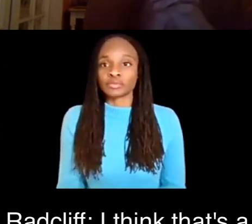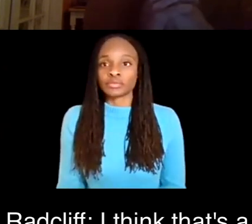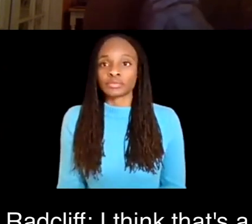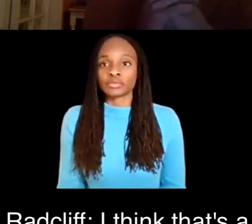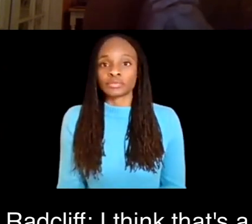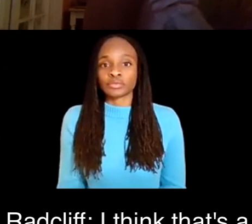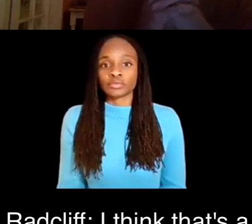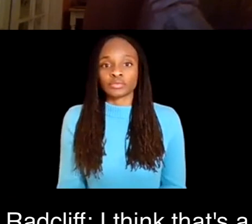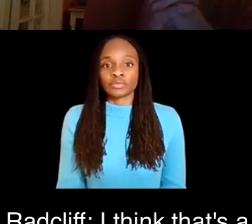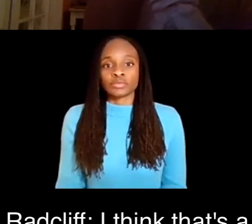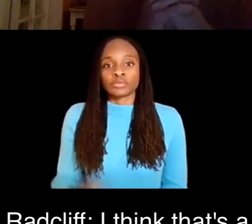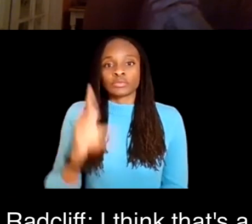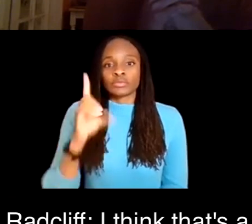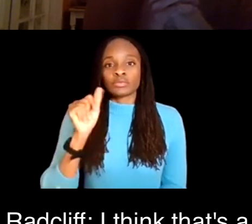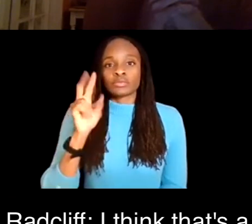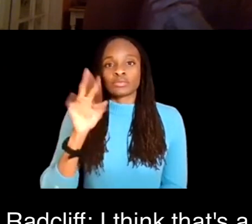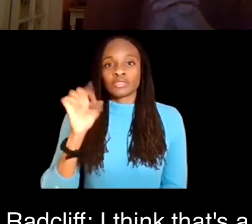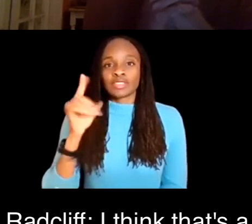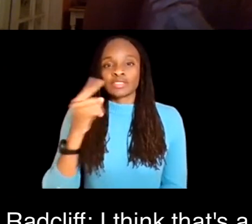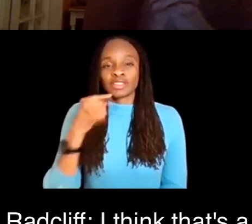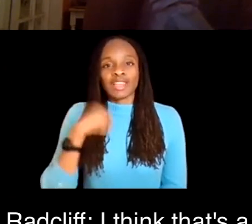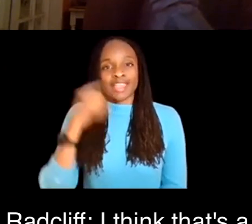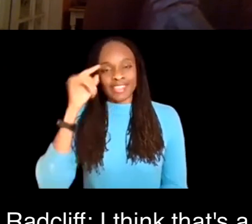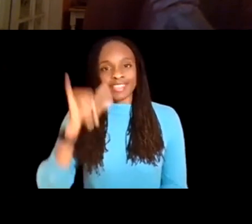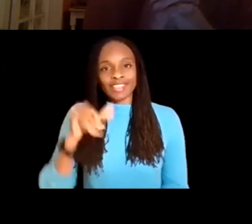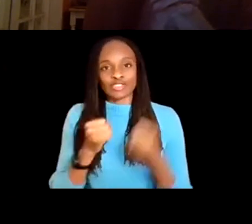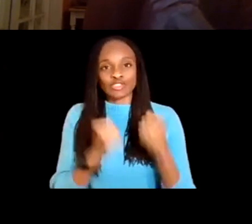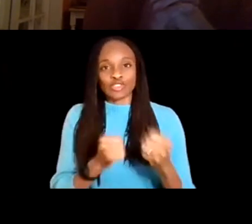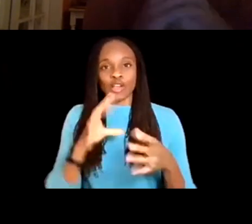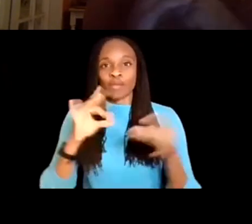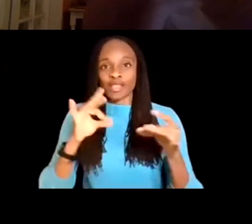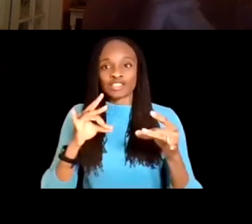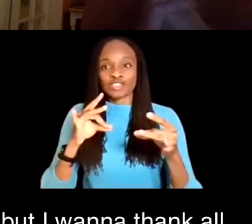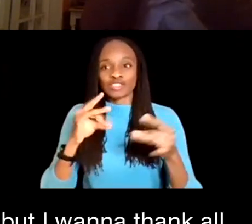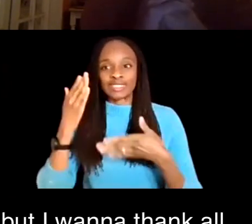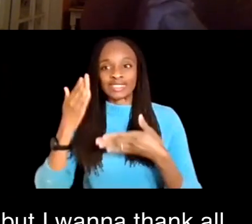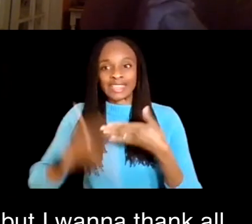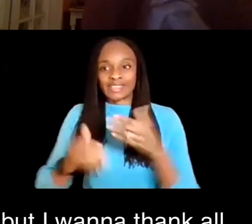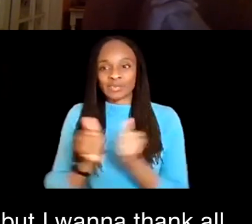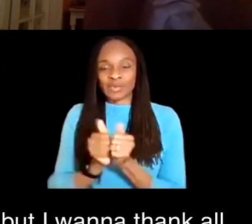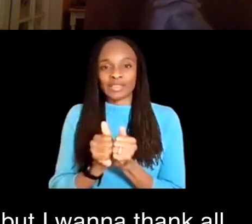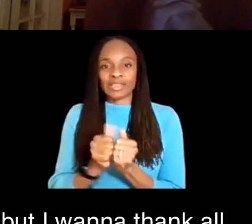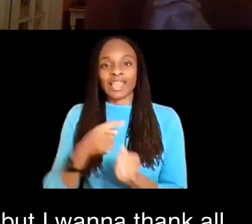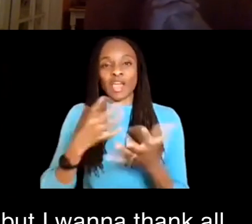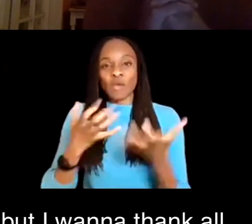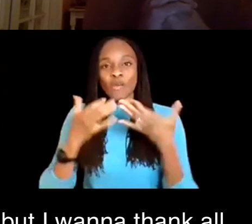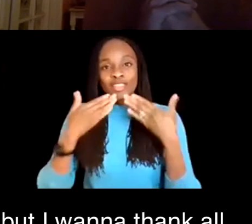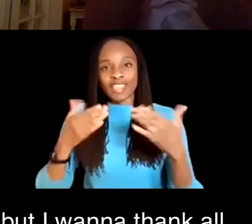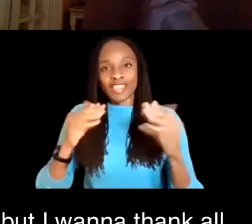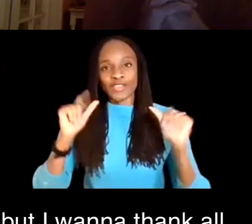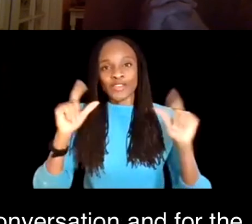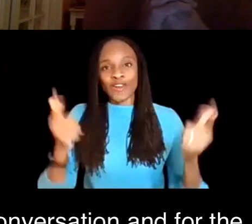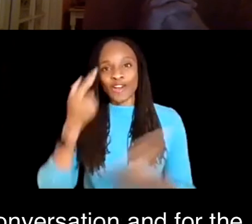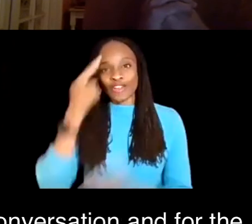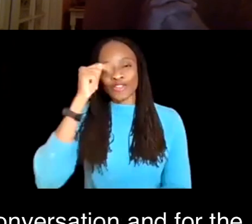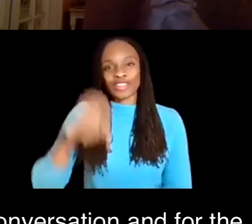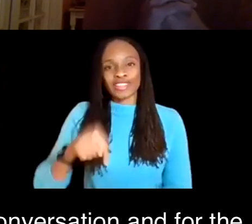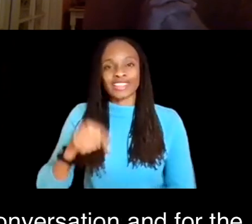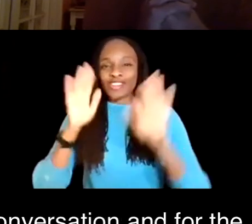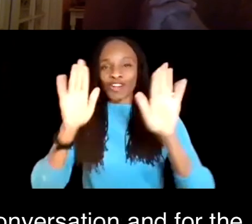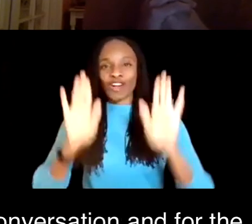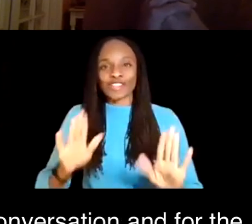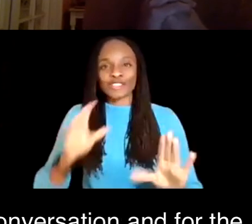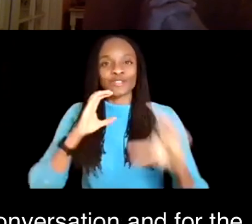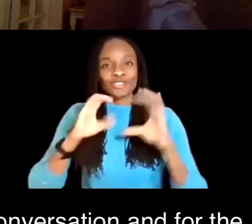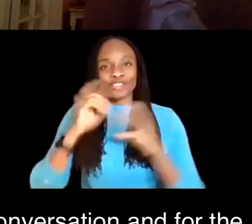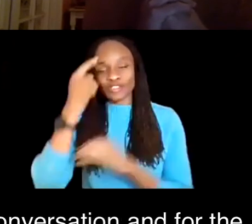I think that's a strong message to close out on. But I want to thank all of you for this awesome conversation and